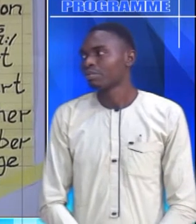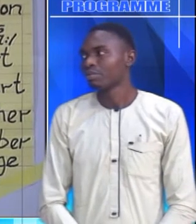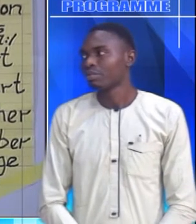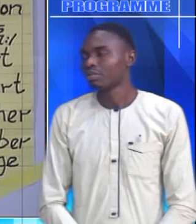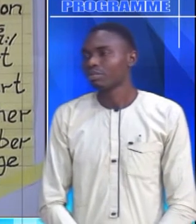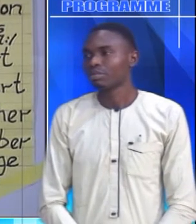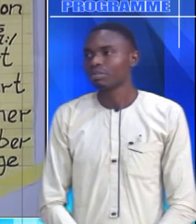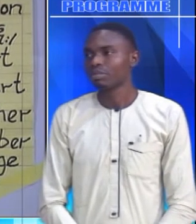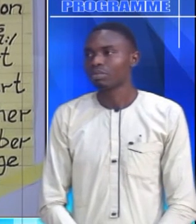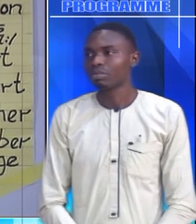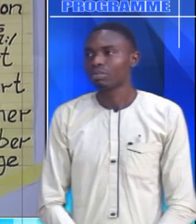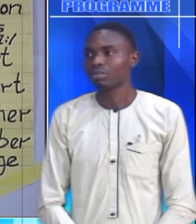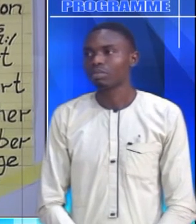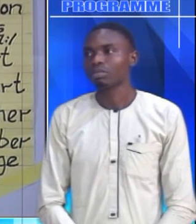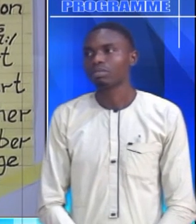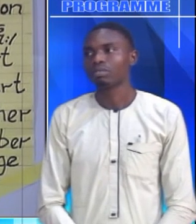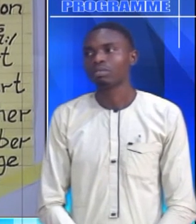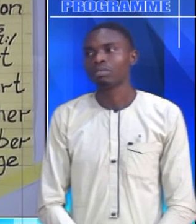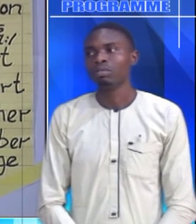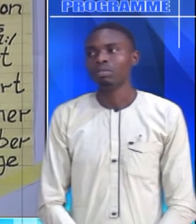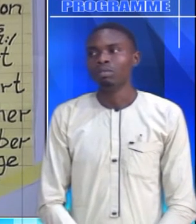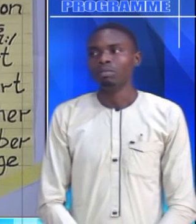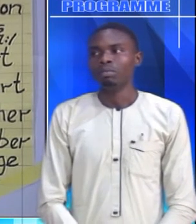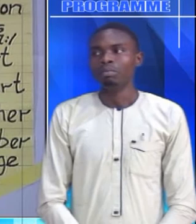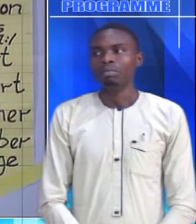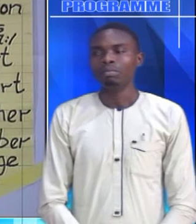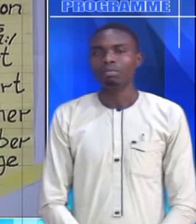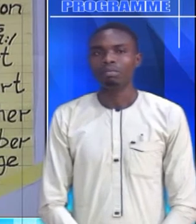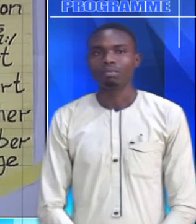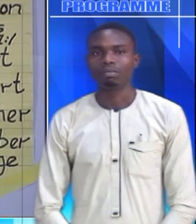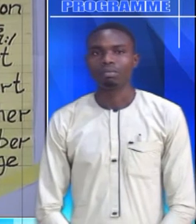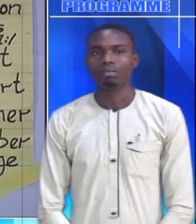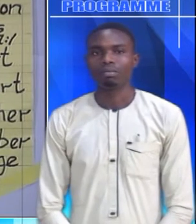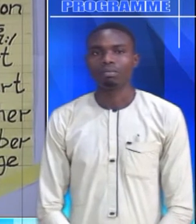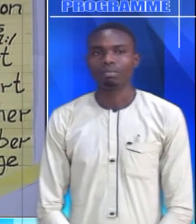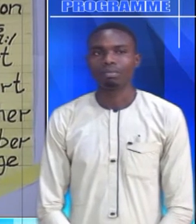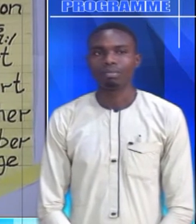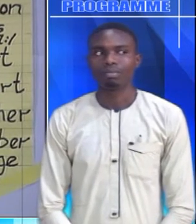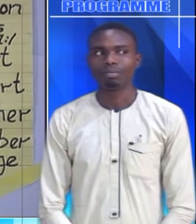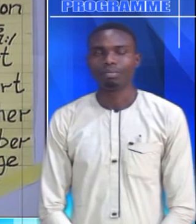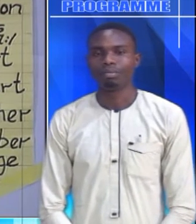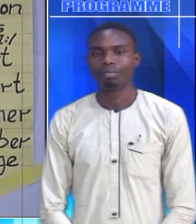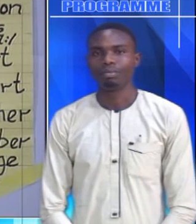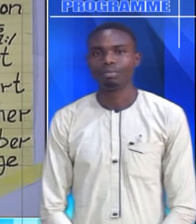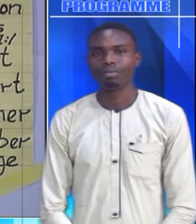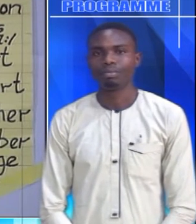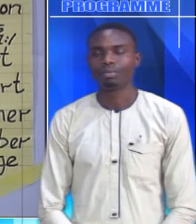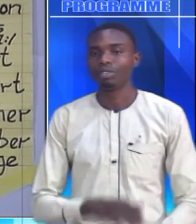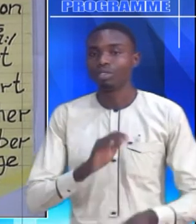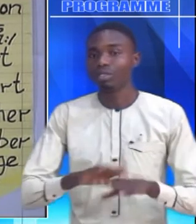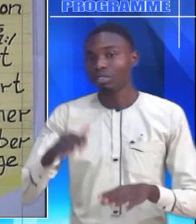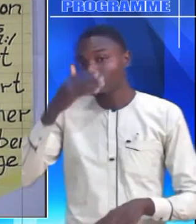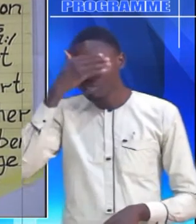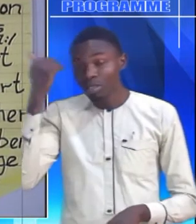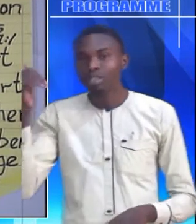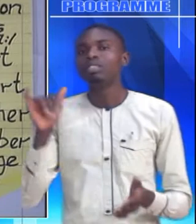observe how words are being spelled and are being pronounced in English language. Don't forget, we are